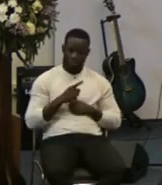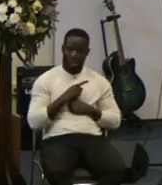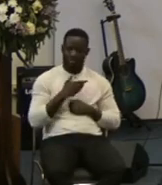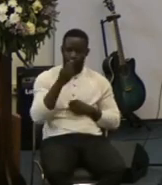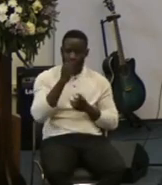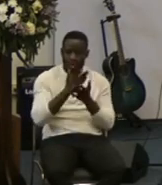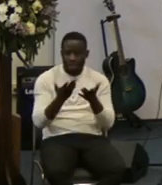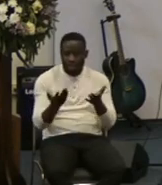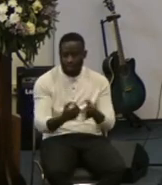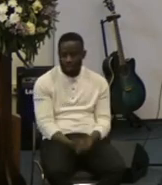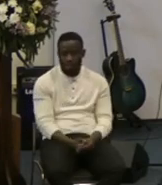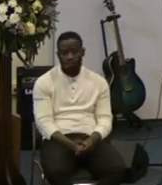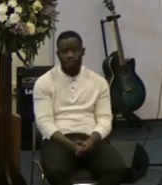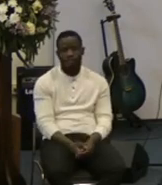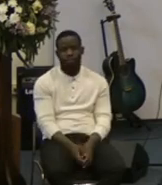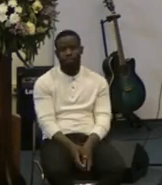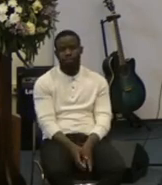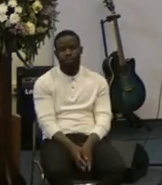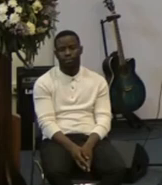faith.